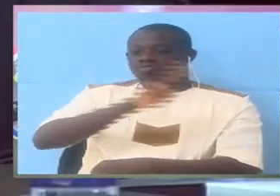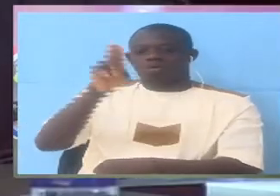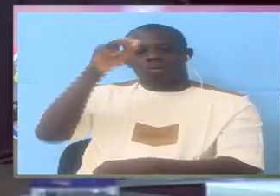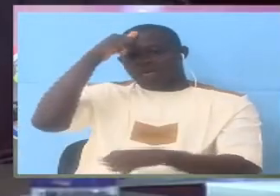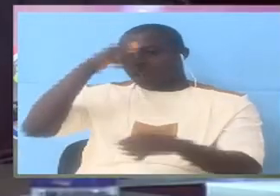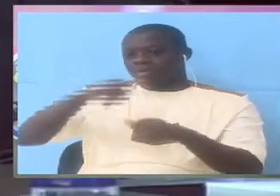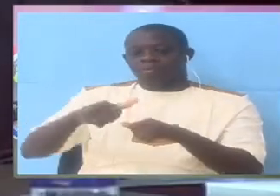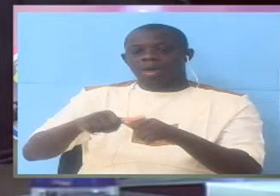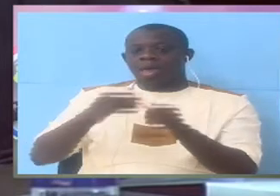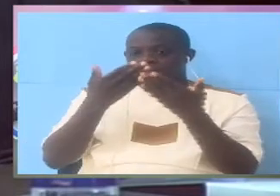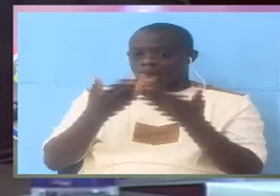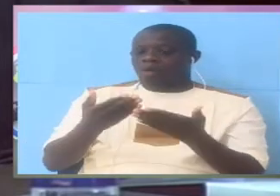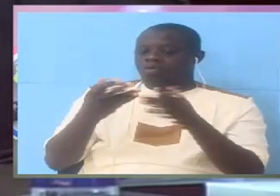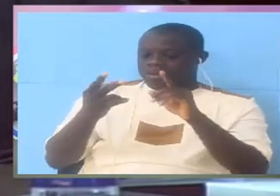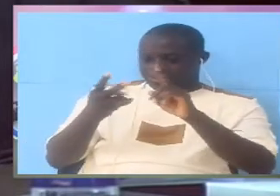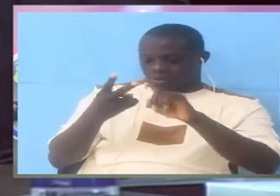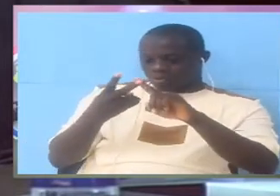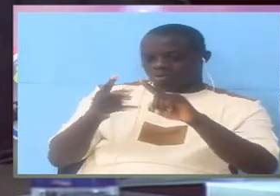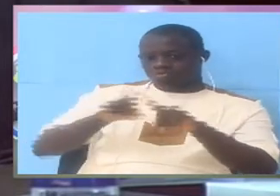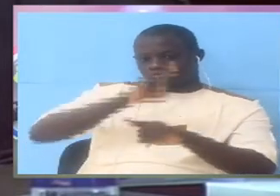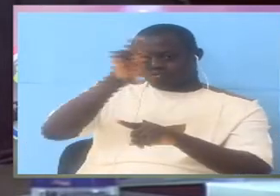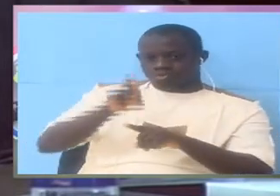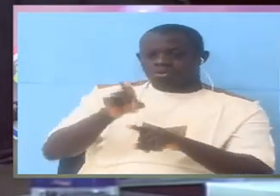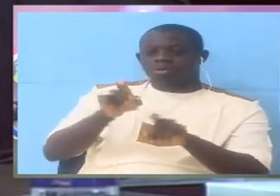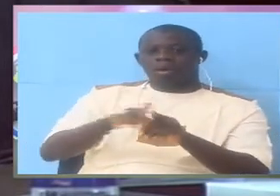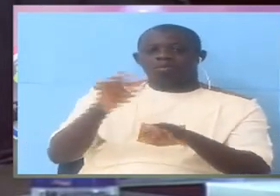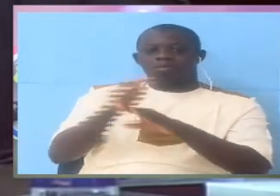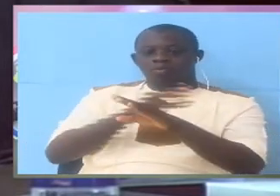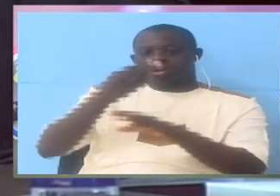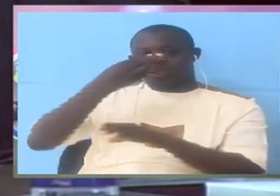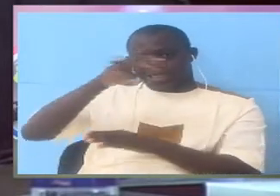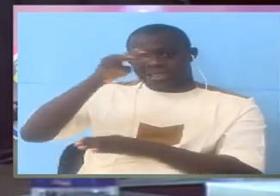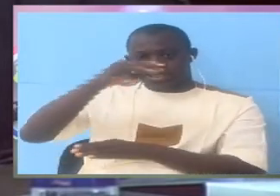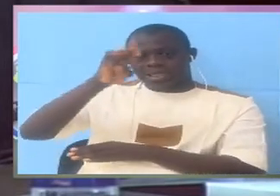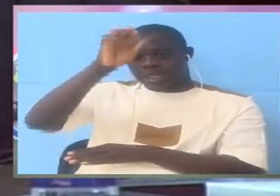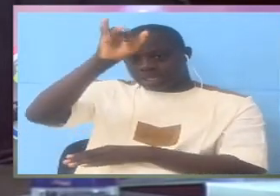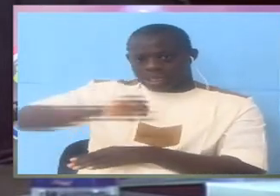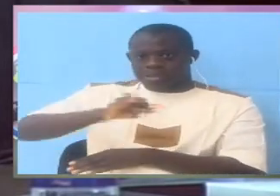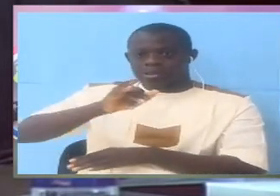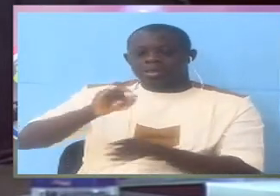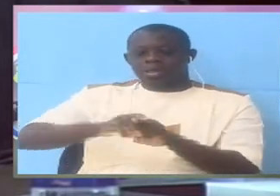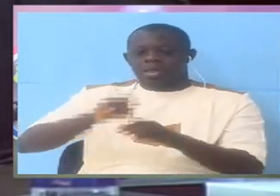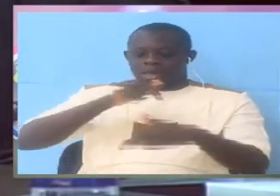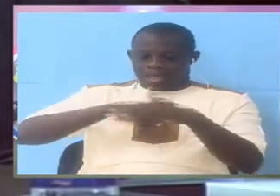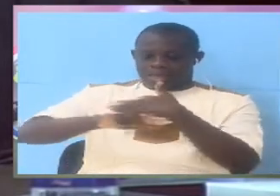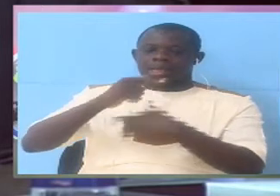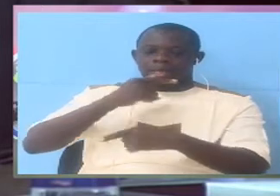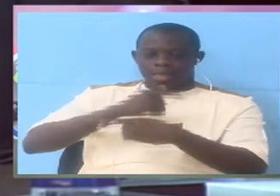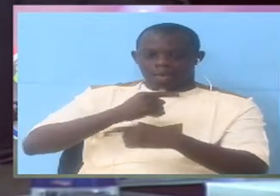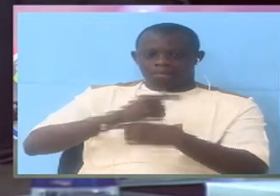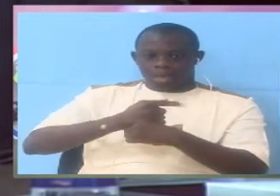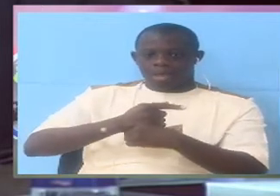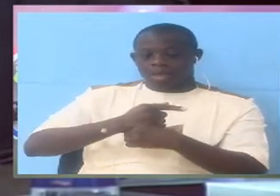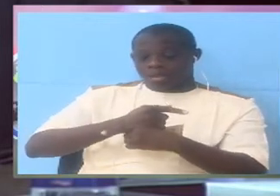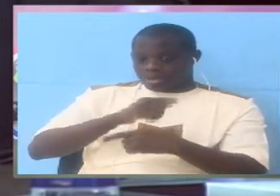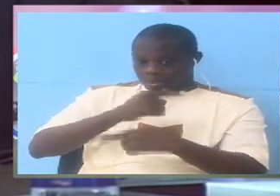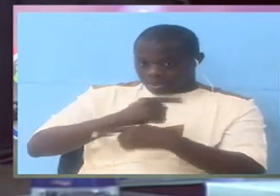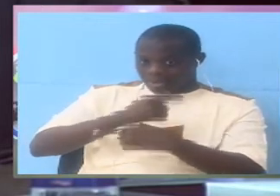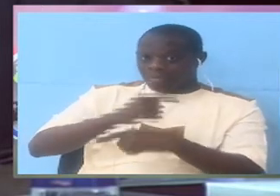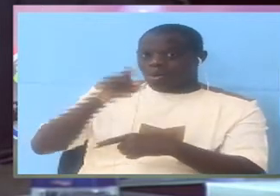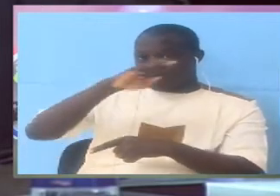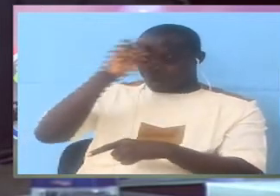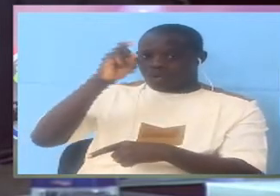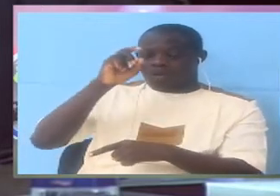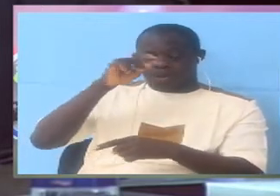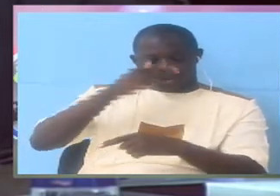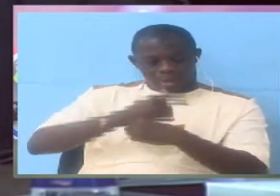two. During the 13 years that you were in the service of the Gambia, ila was sanjitanin sabo watum nebe doko la